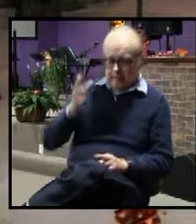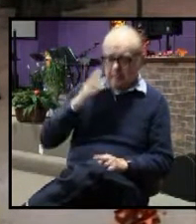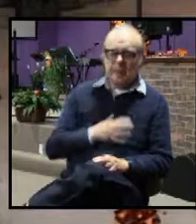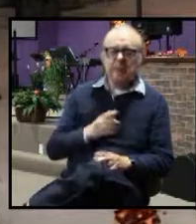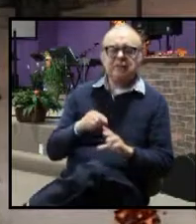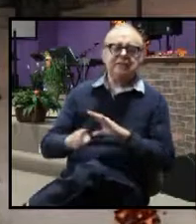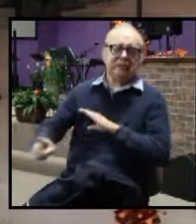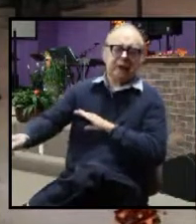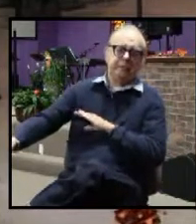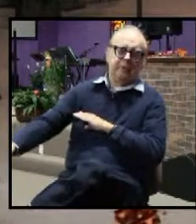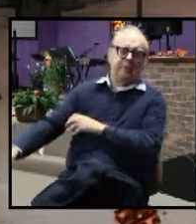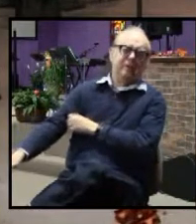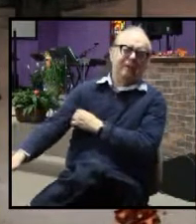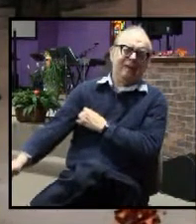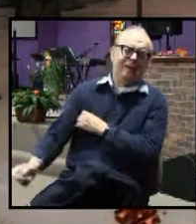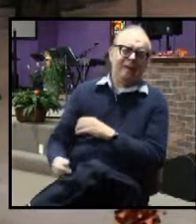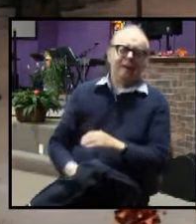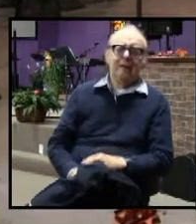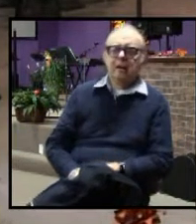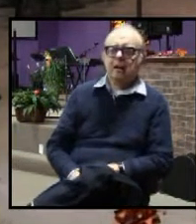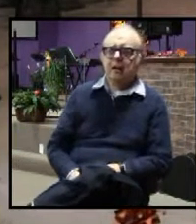he escaped. Okay?